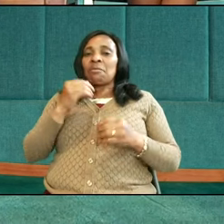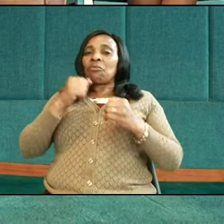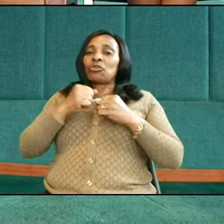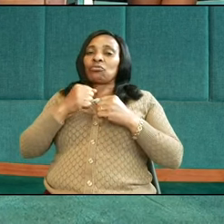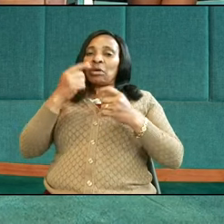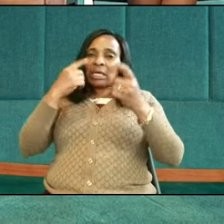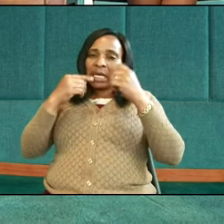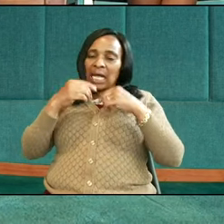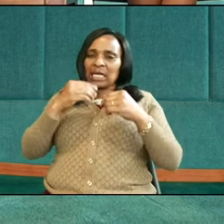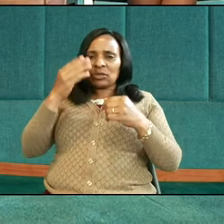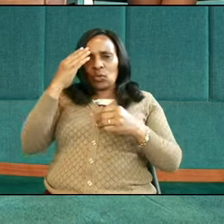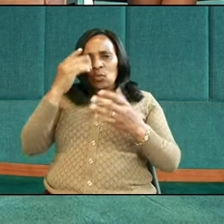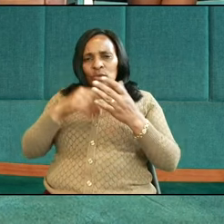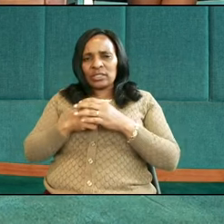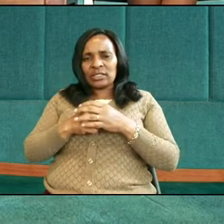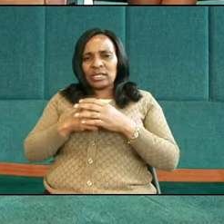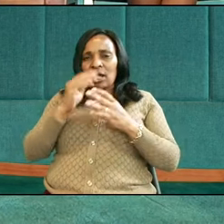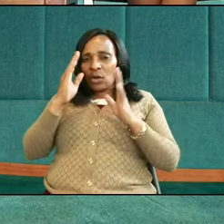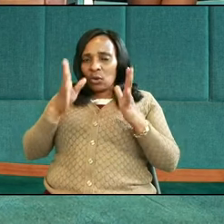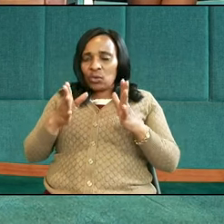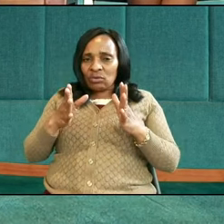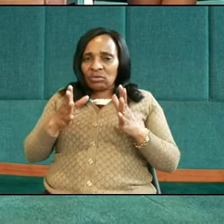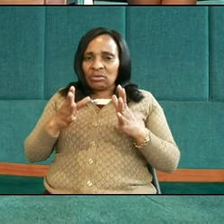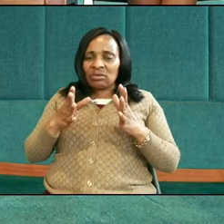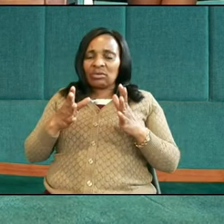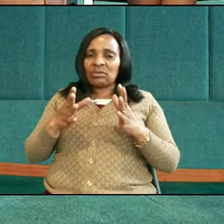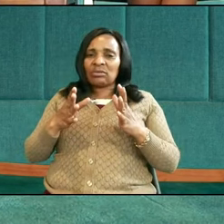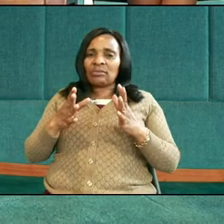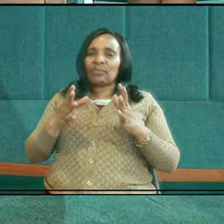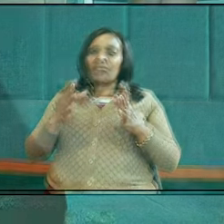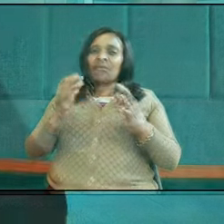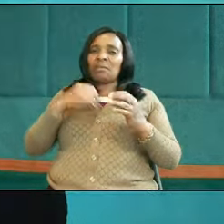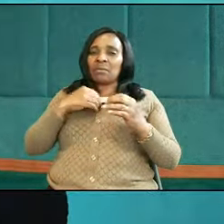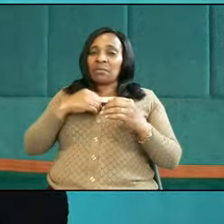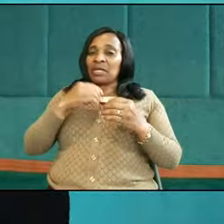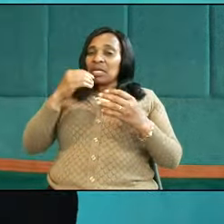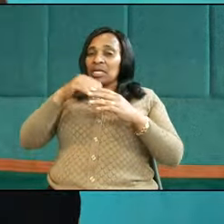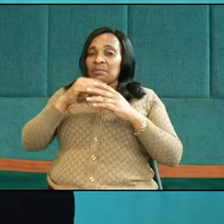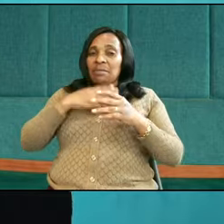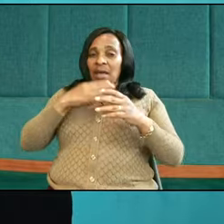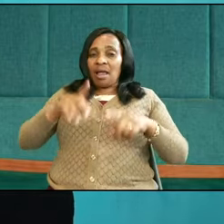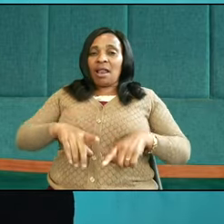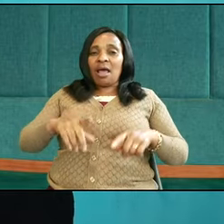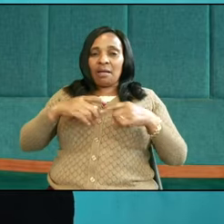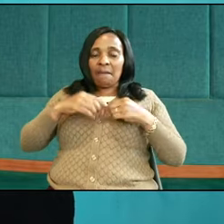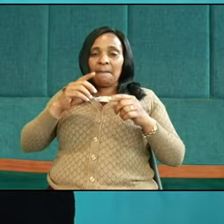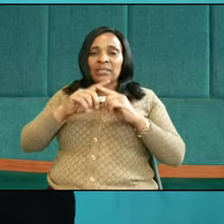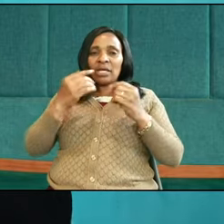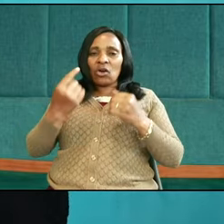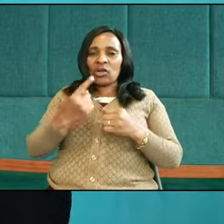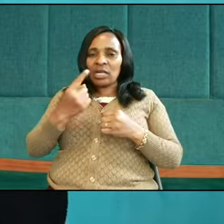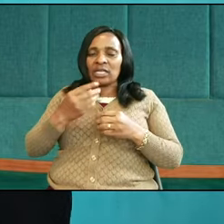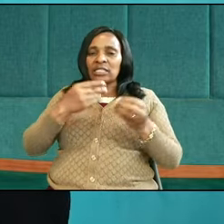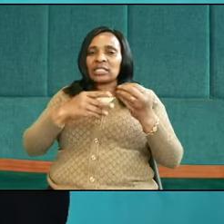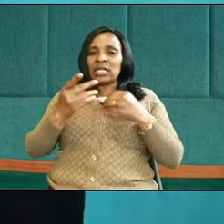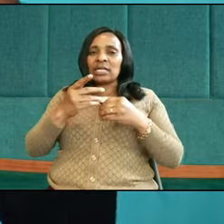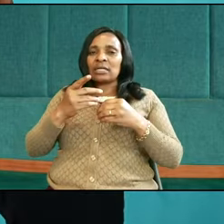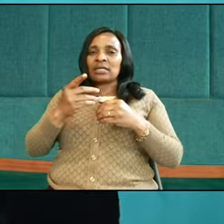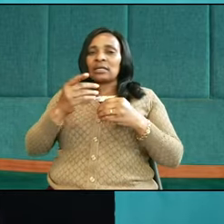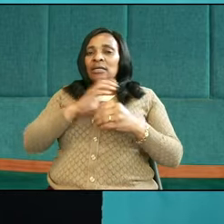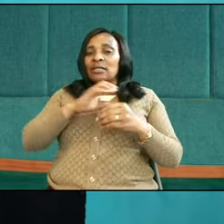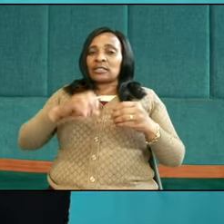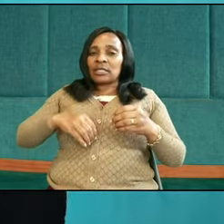Christ because I'm like, you know what? Hello? A lot of people in my life are not necessarily Christians. Nor do I know your